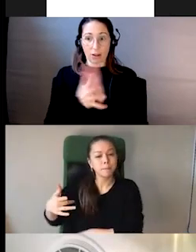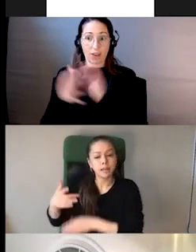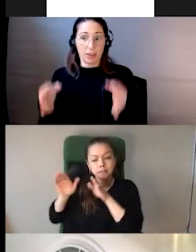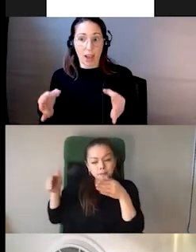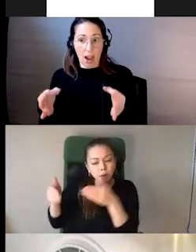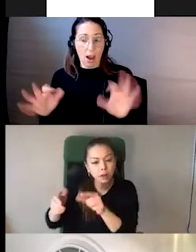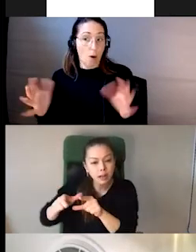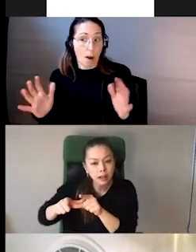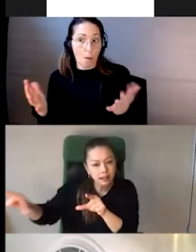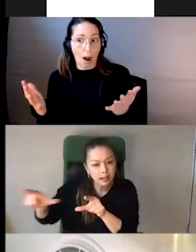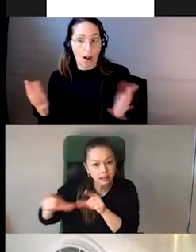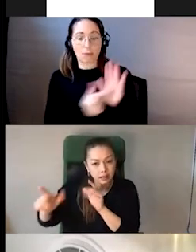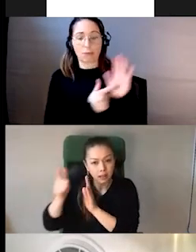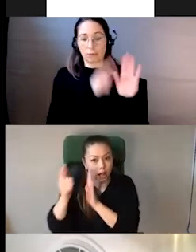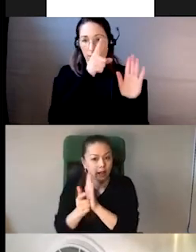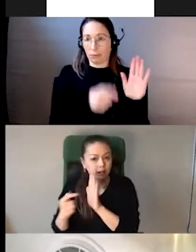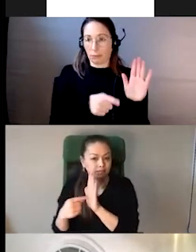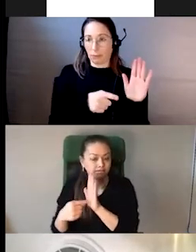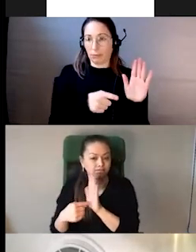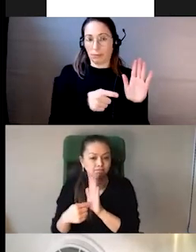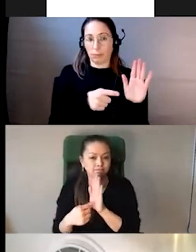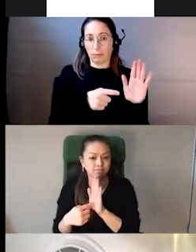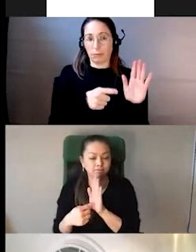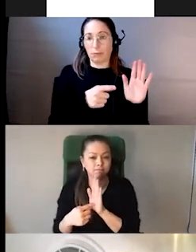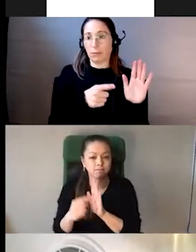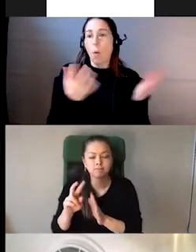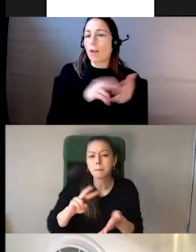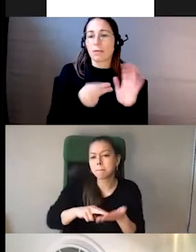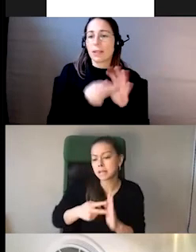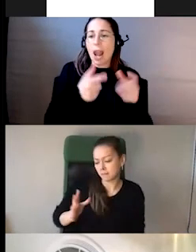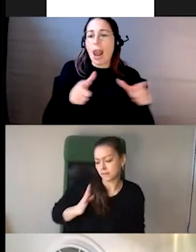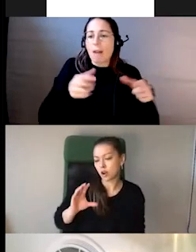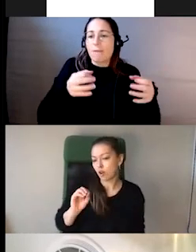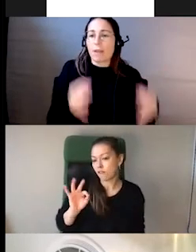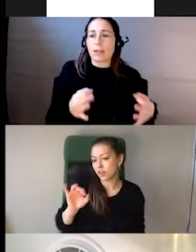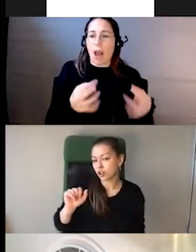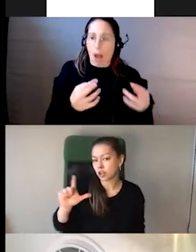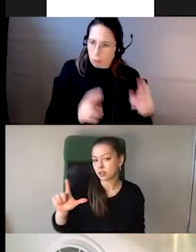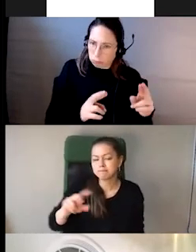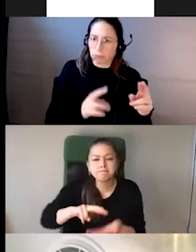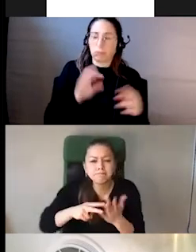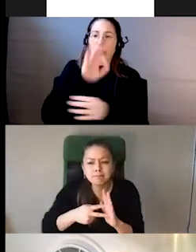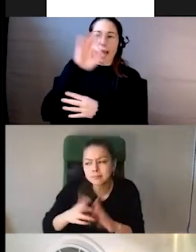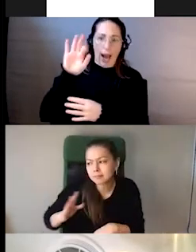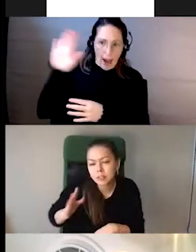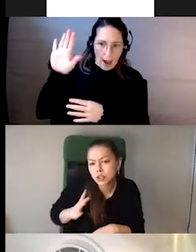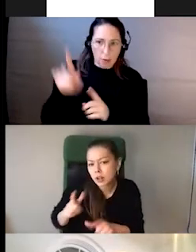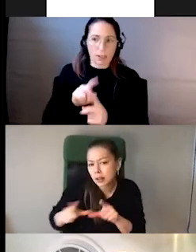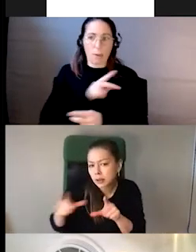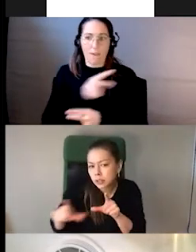explores what it means for a language to be official, both federally and provincially. It describes